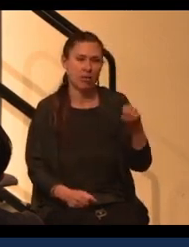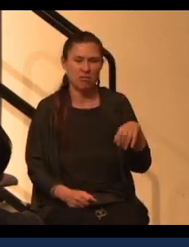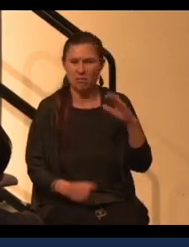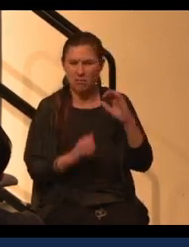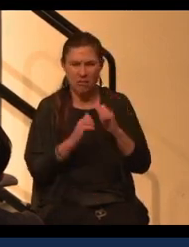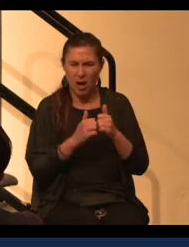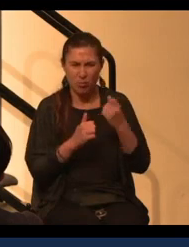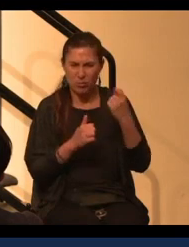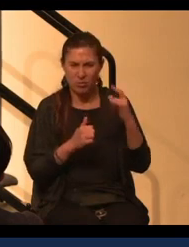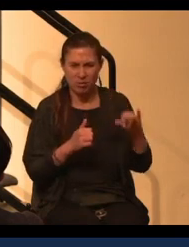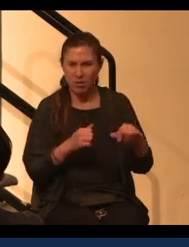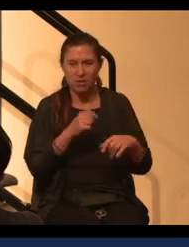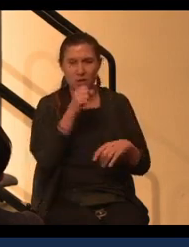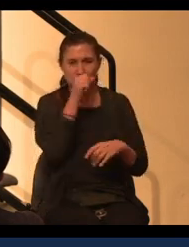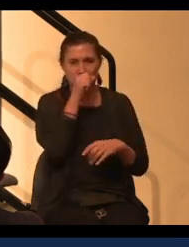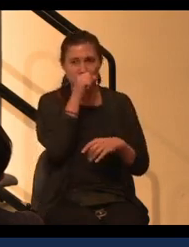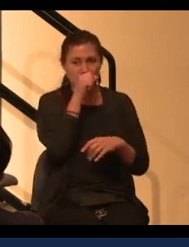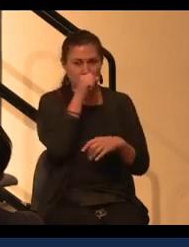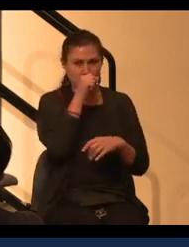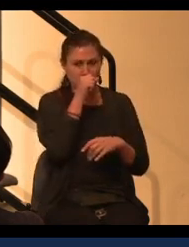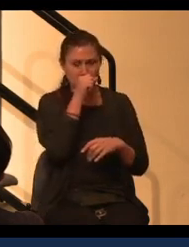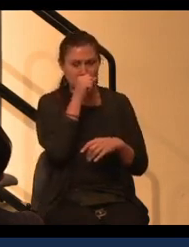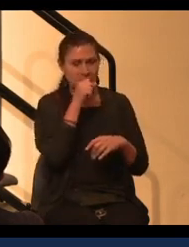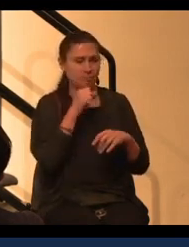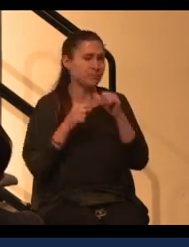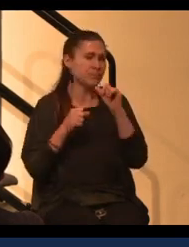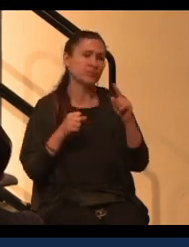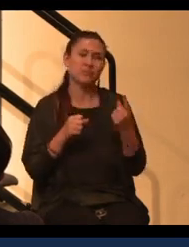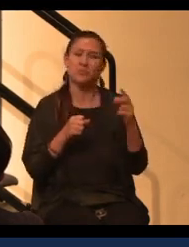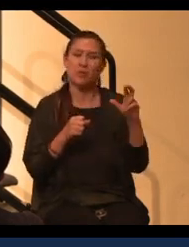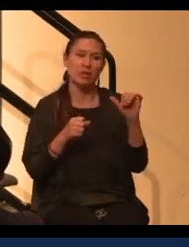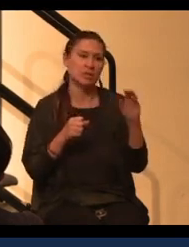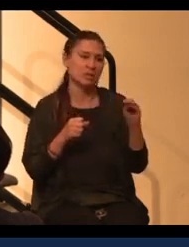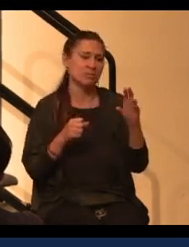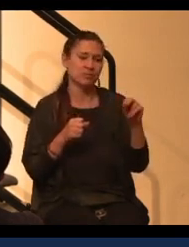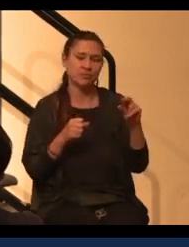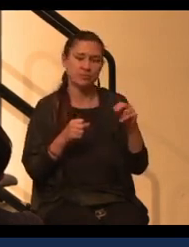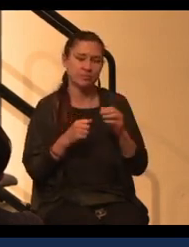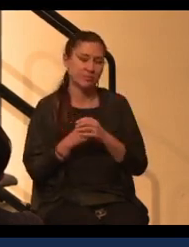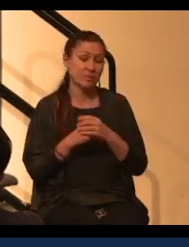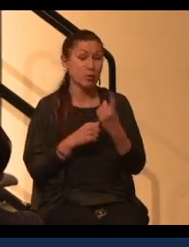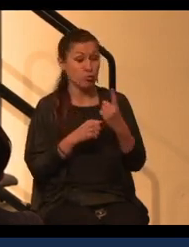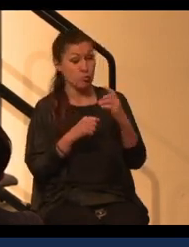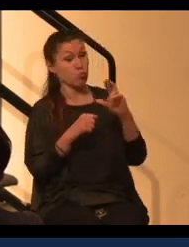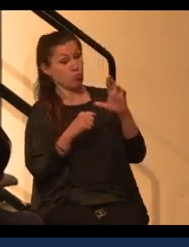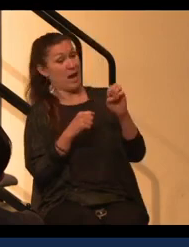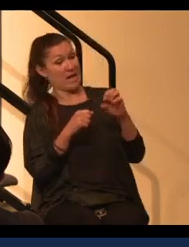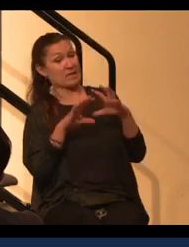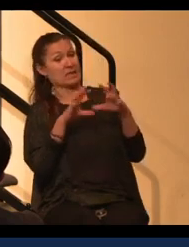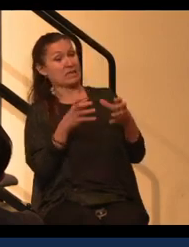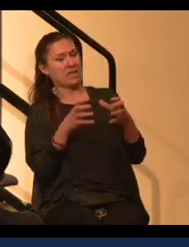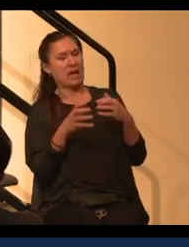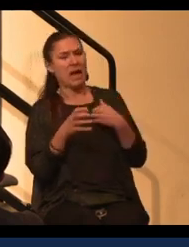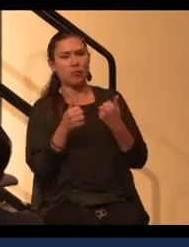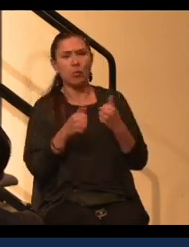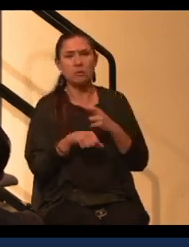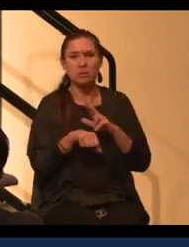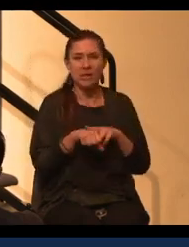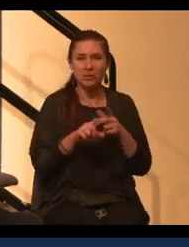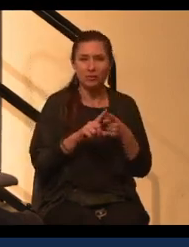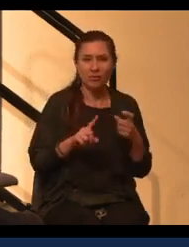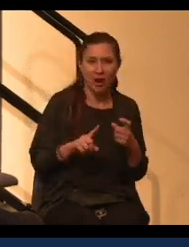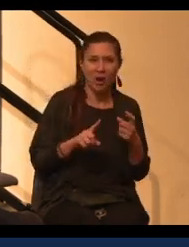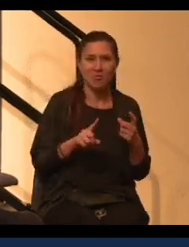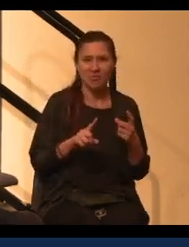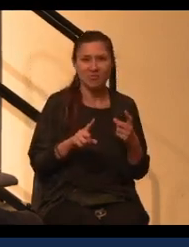this? So we're not just saying it's racism. There's also within race nationalism. And I think especially as we